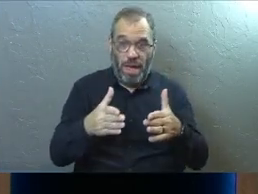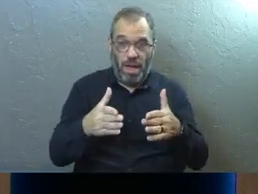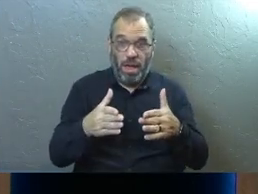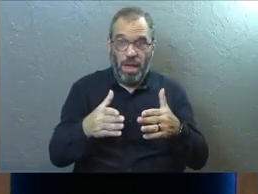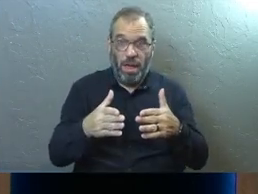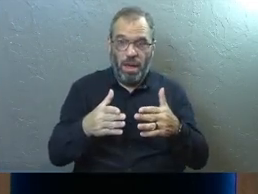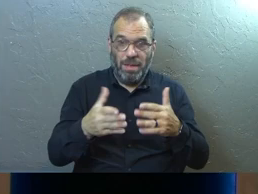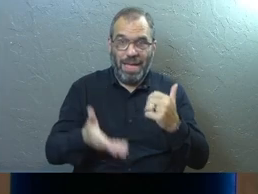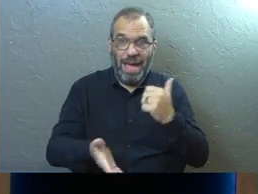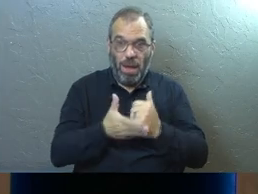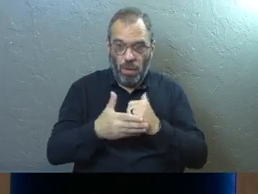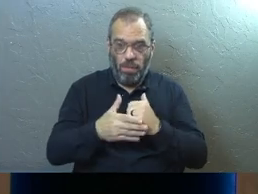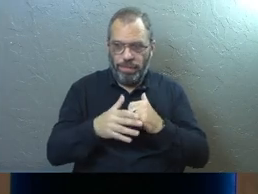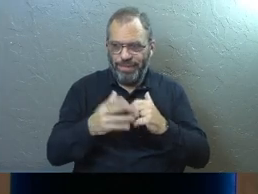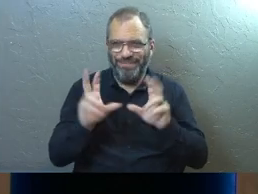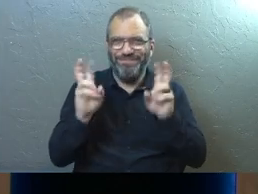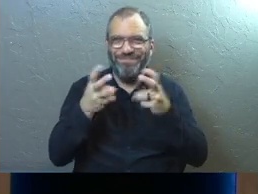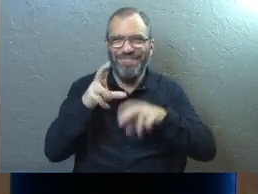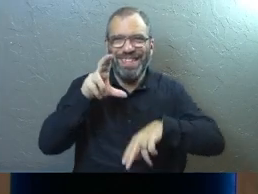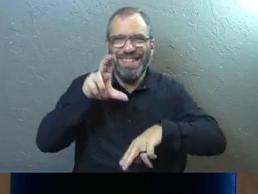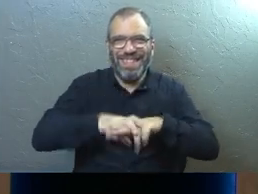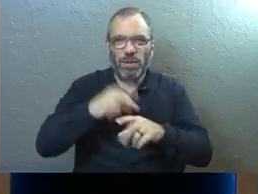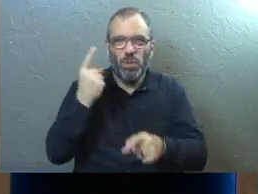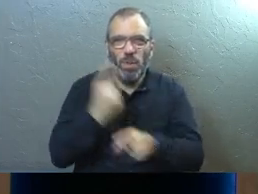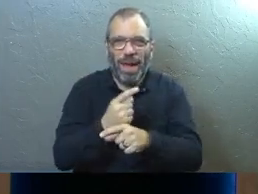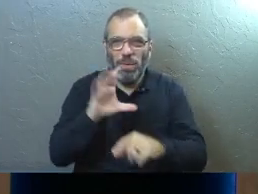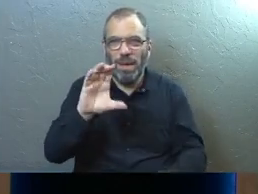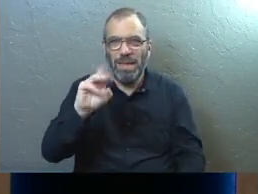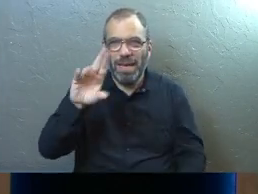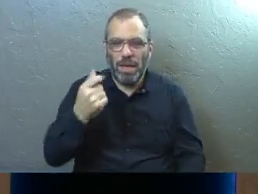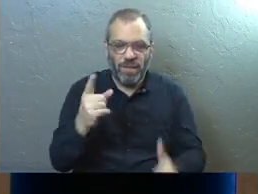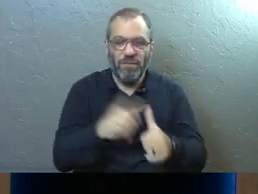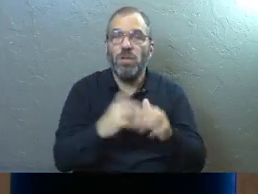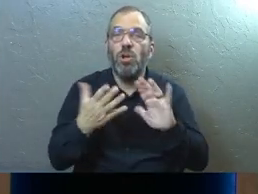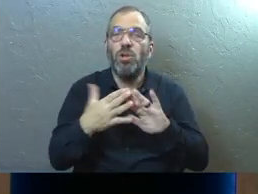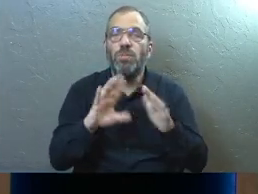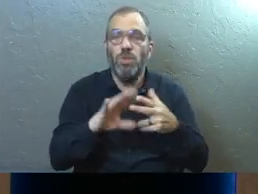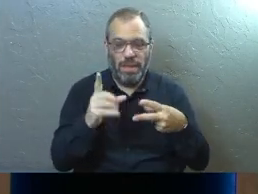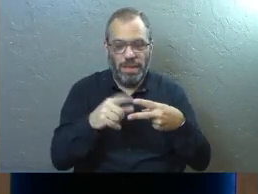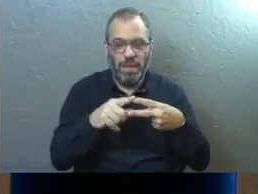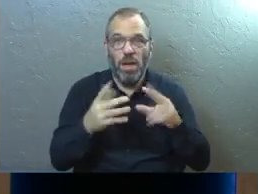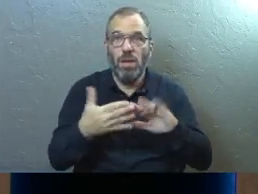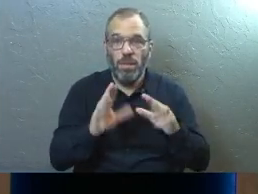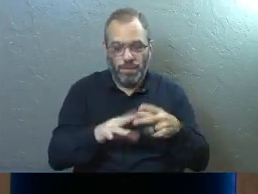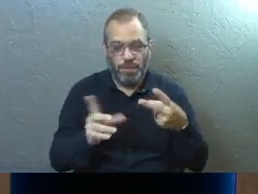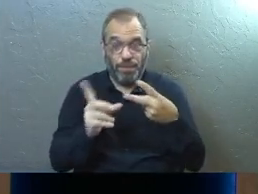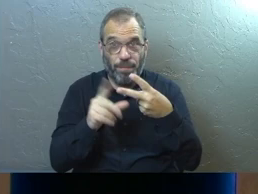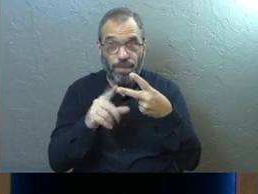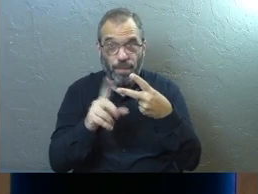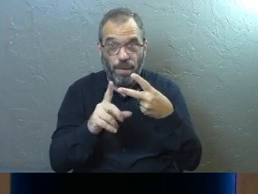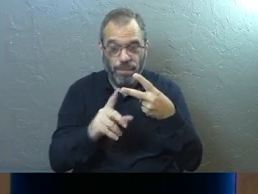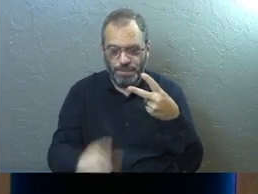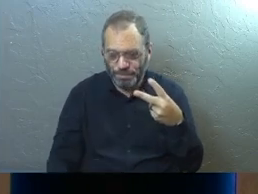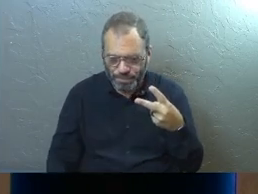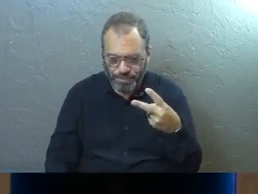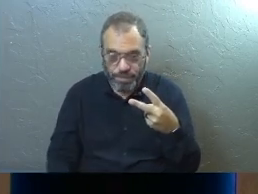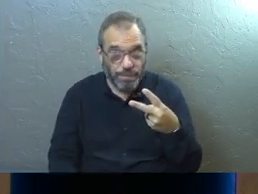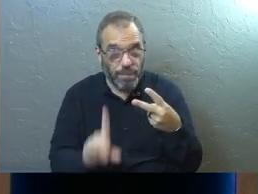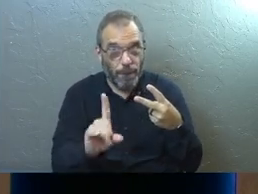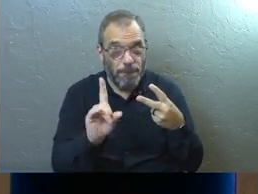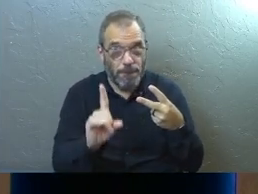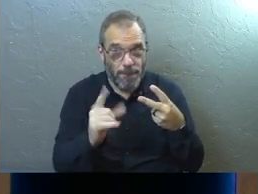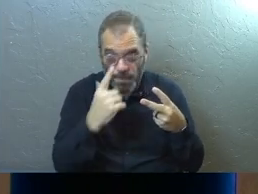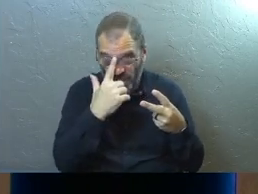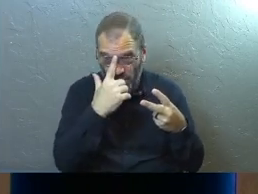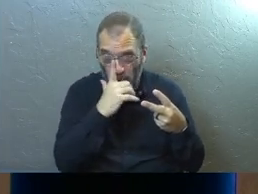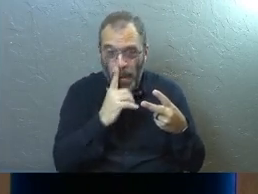the legs on the couch of this faith thing is with community, with other people. The second thing that we do, and this is so important